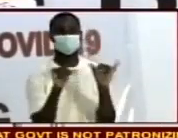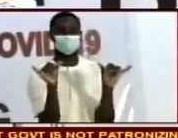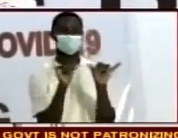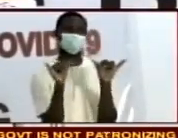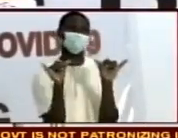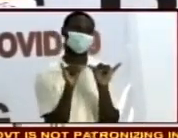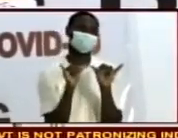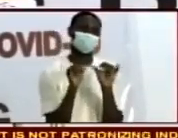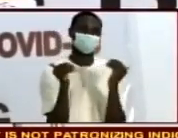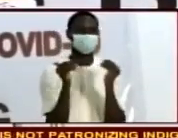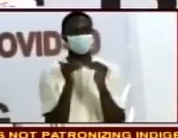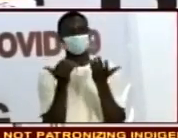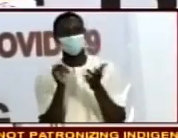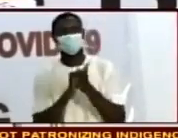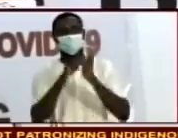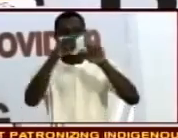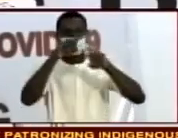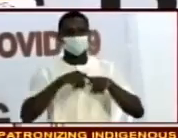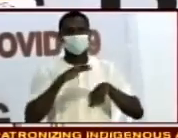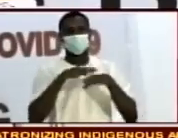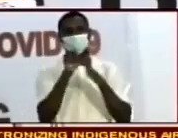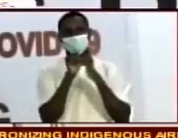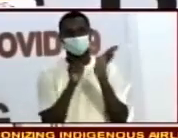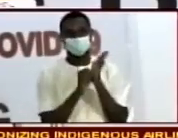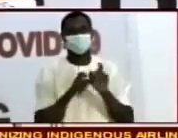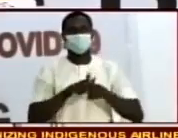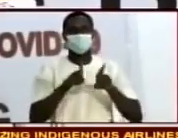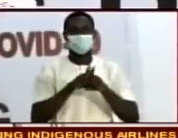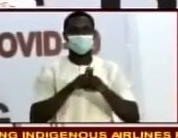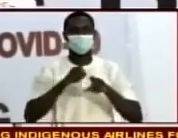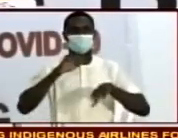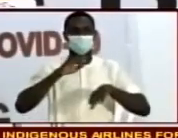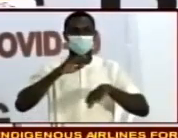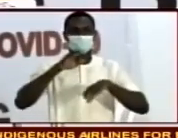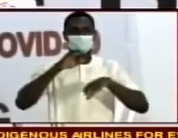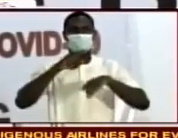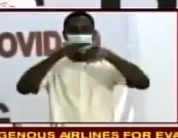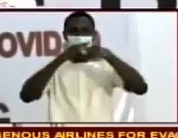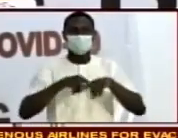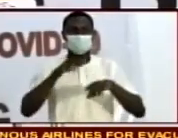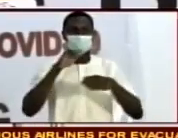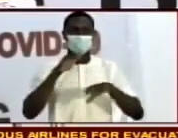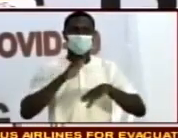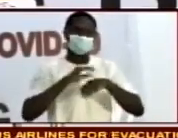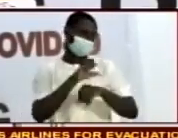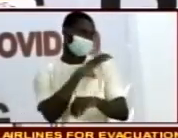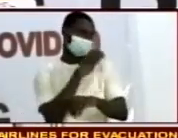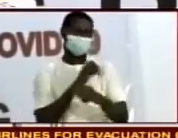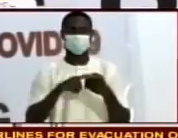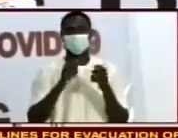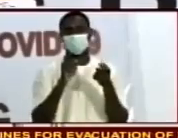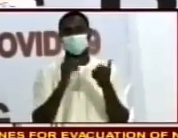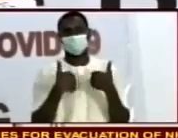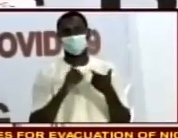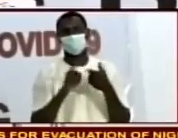that depends on the state and also the ability of them to cope with the number that are coming in, but they